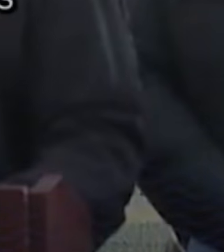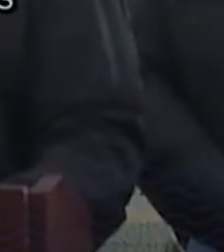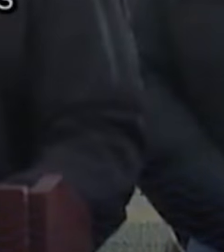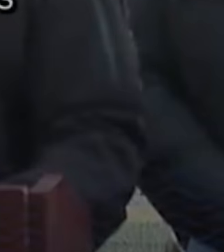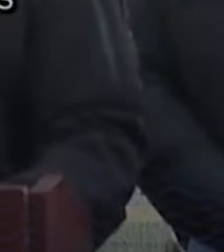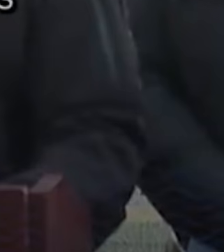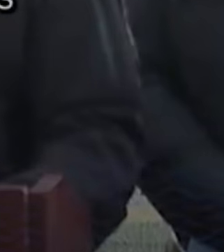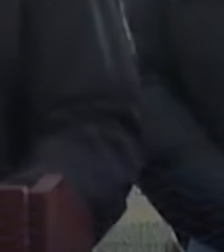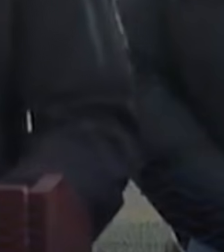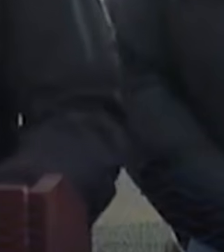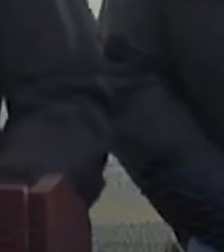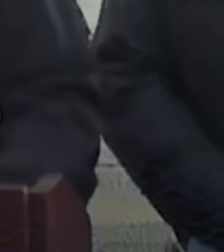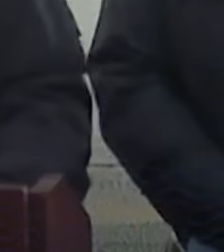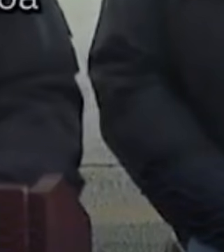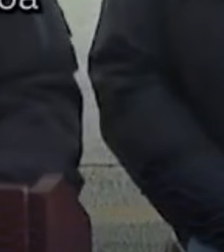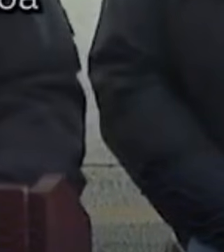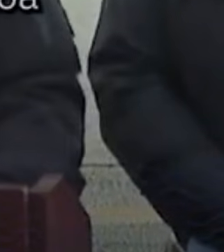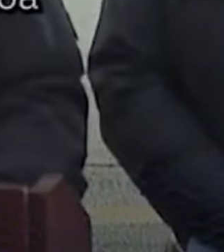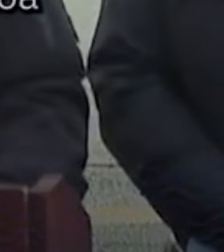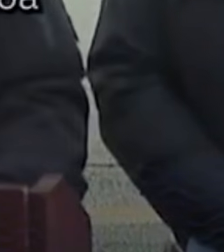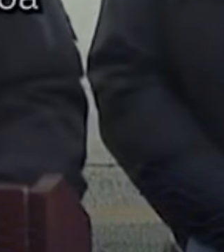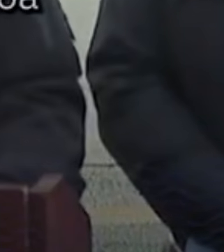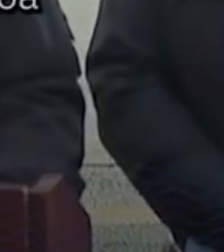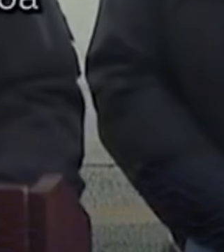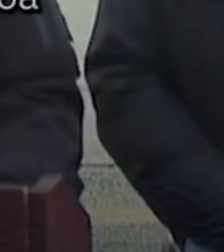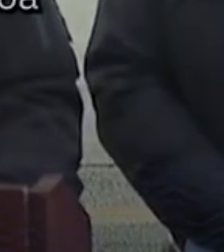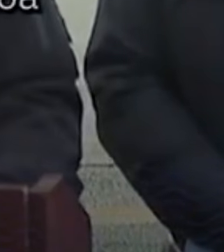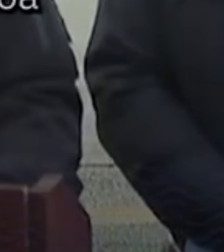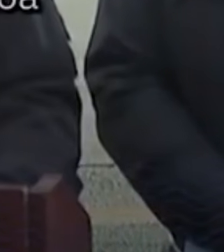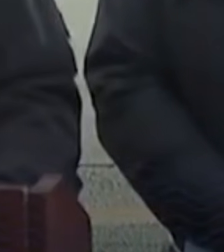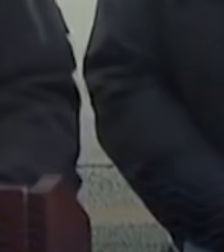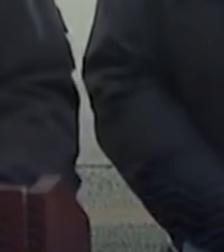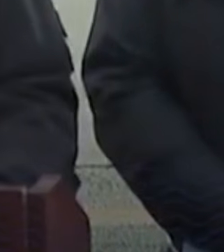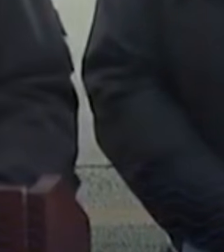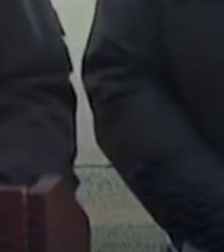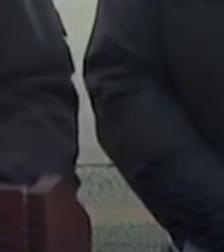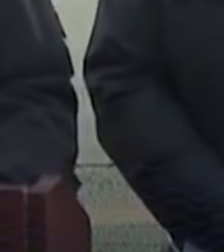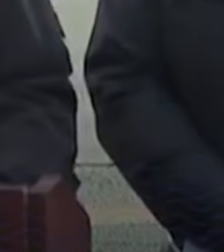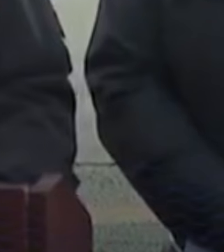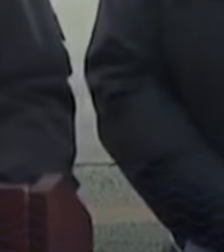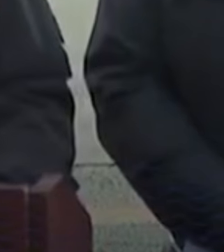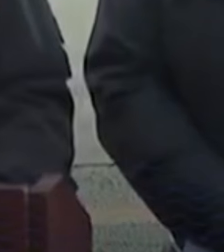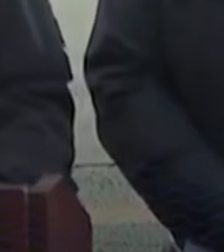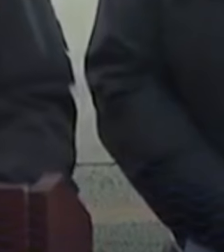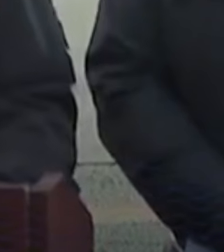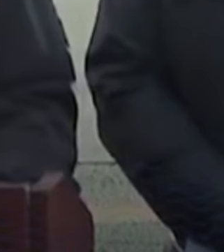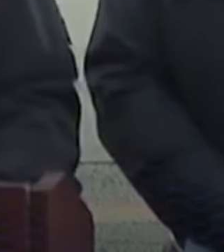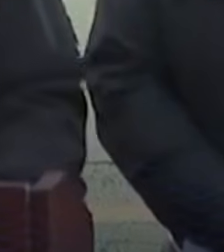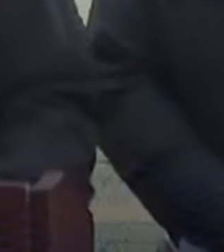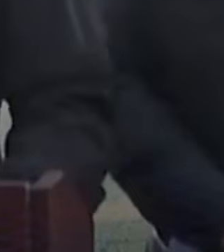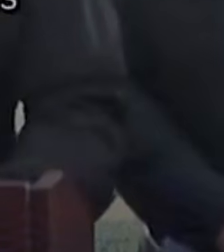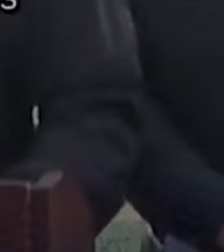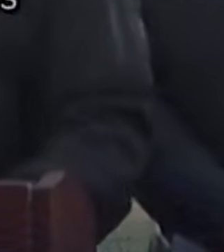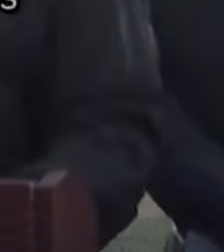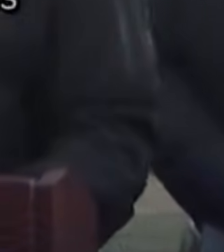of innocent civilians. This individual and his organization and the Sinaloa cartel poured narcotics into the streets of North